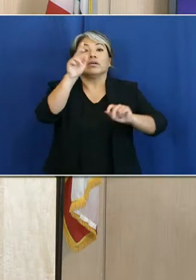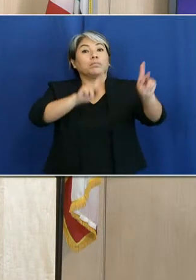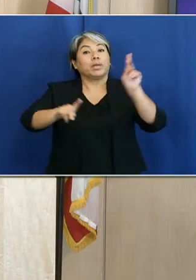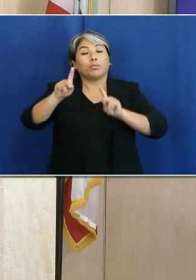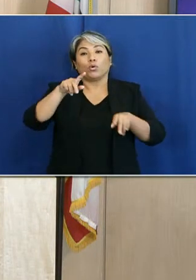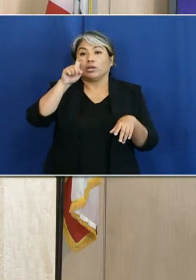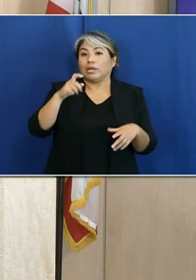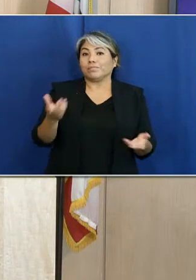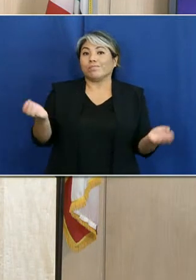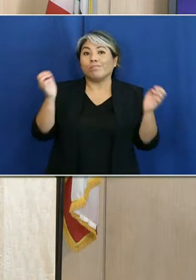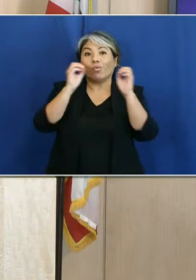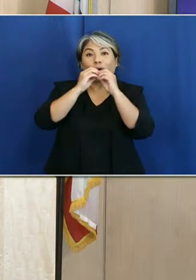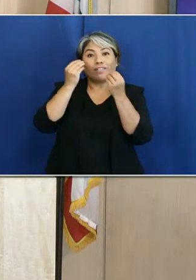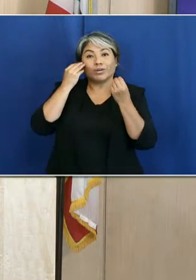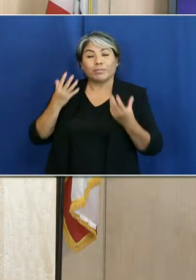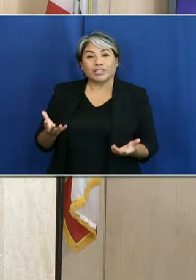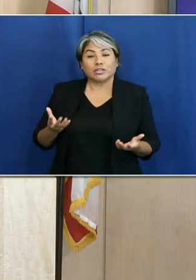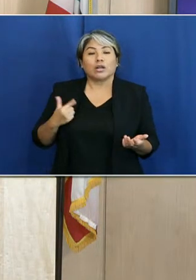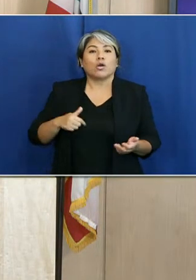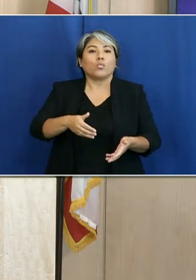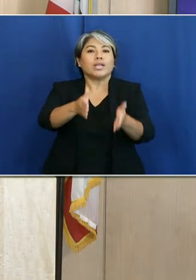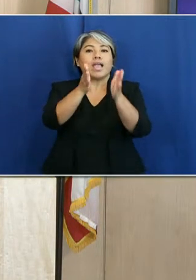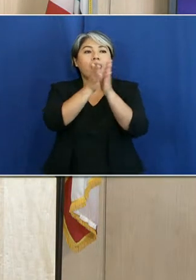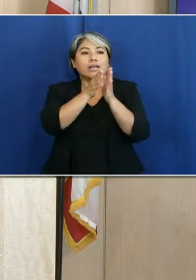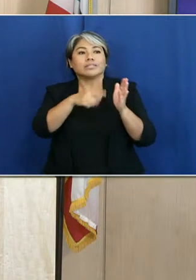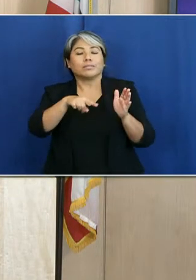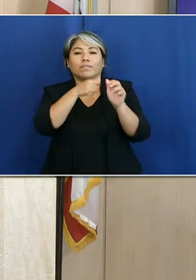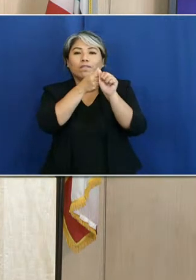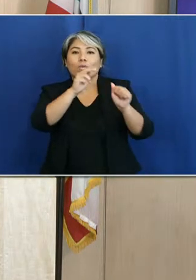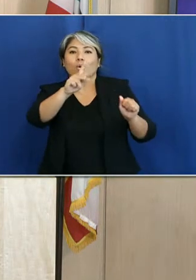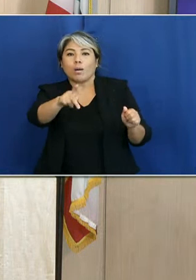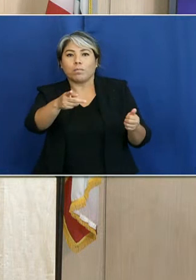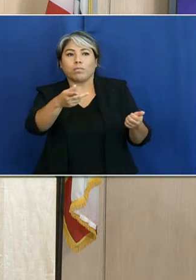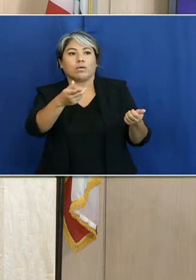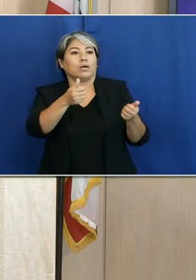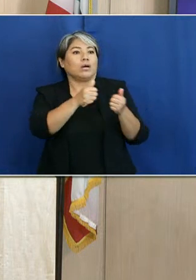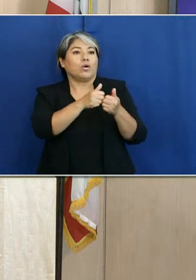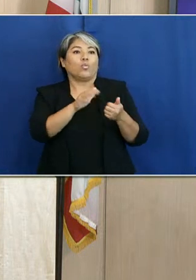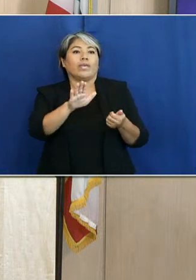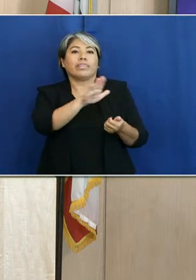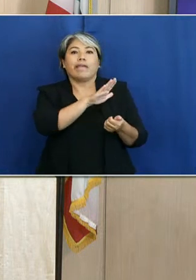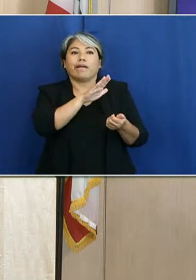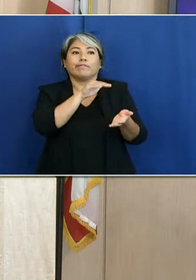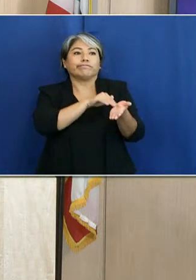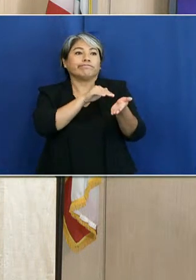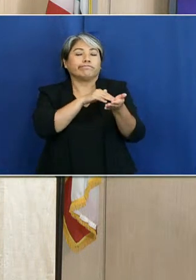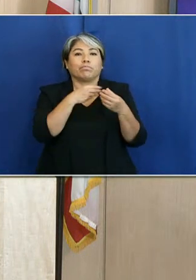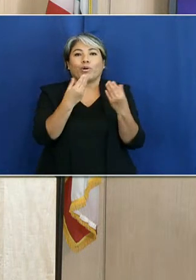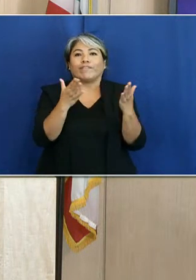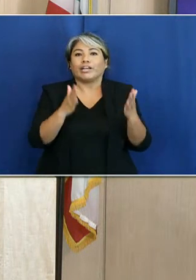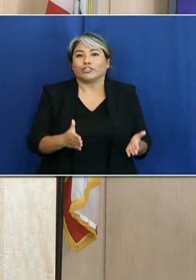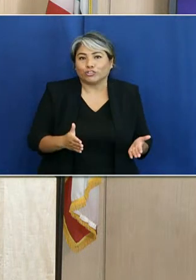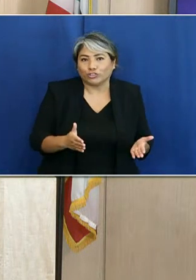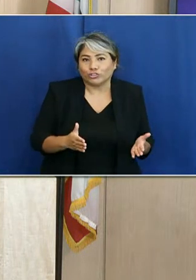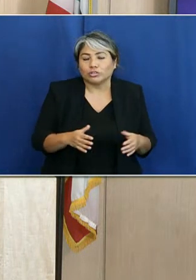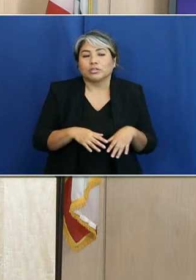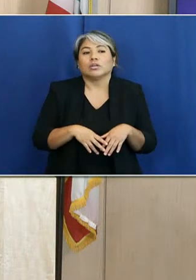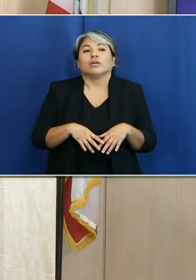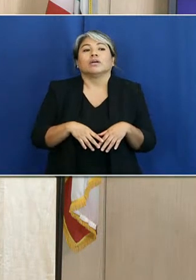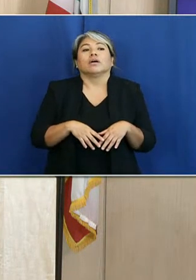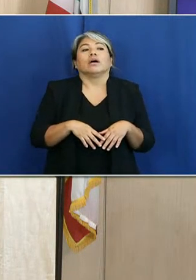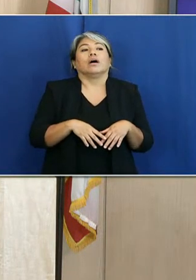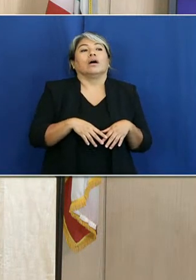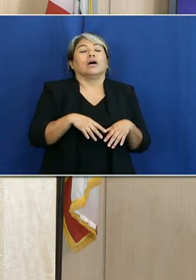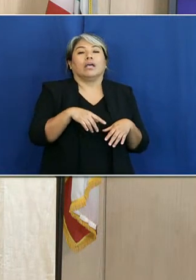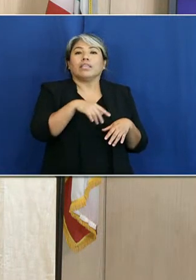need additional information, we ask that they follow up with their health care providers. They are given